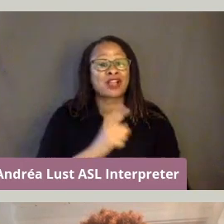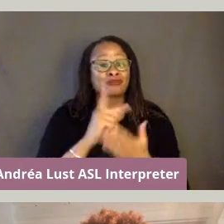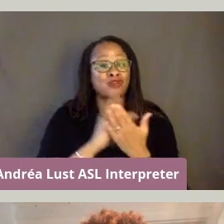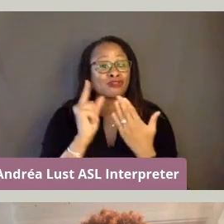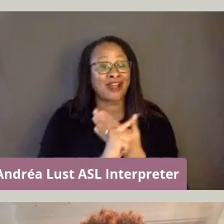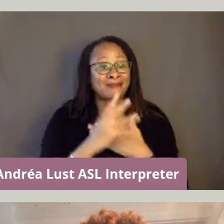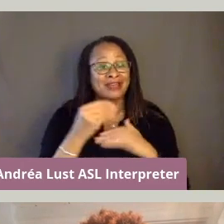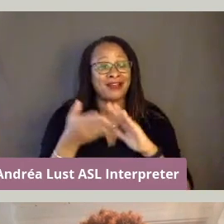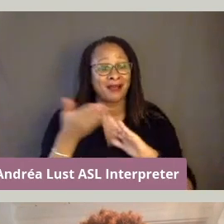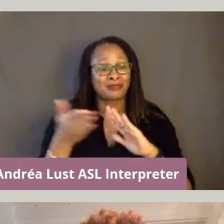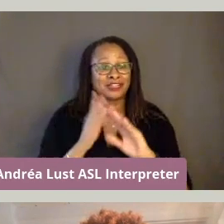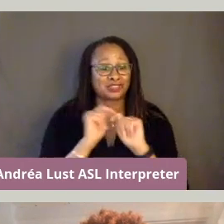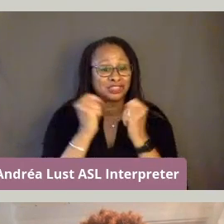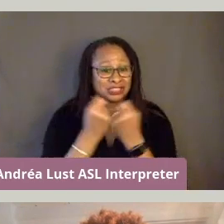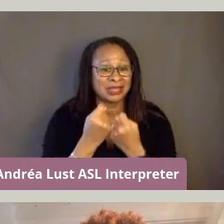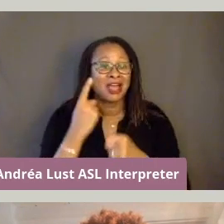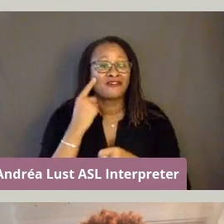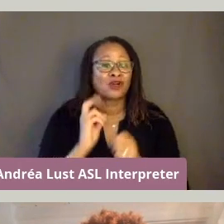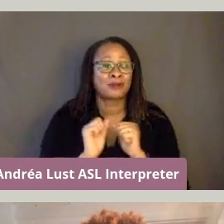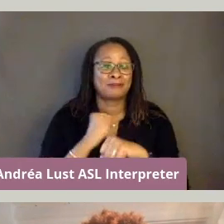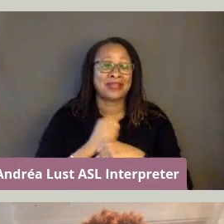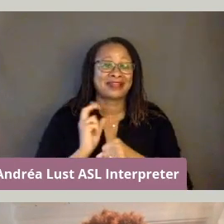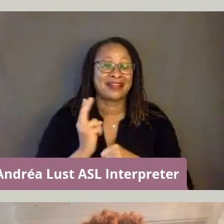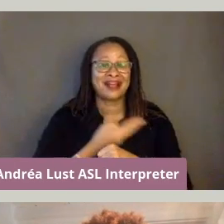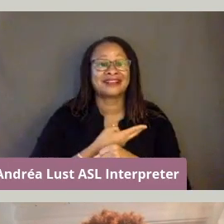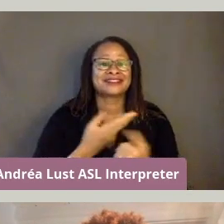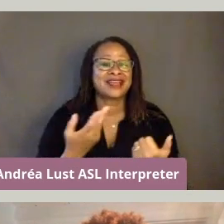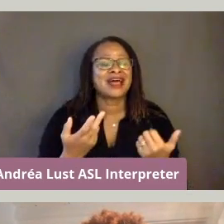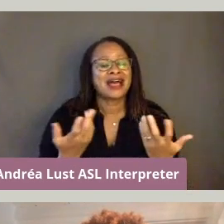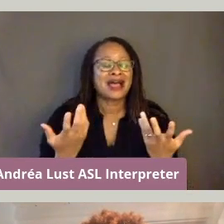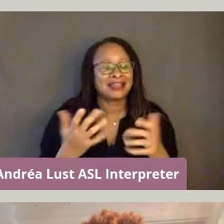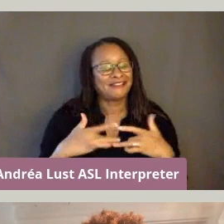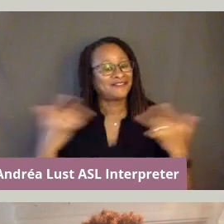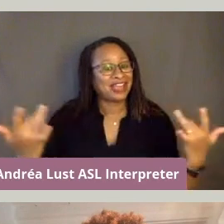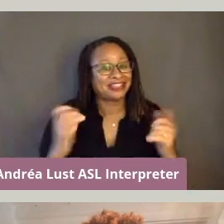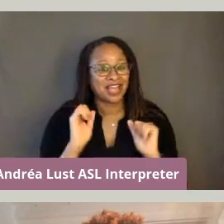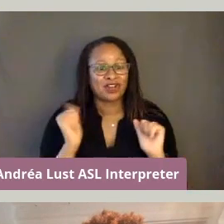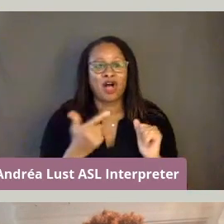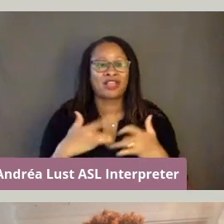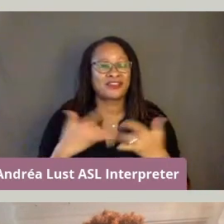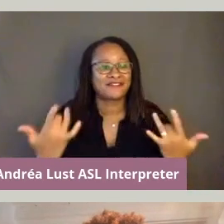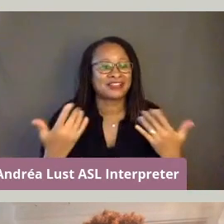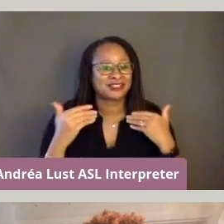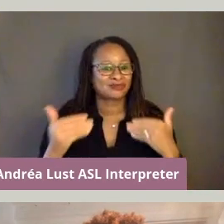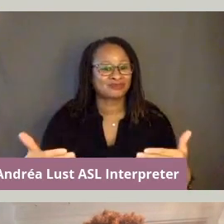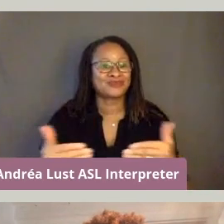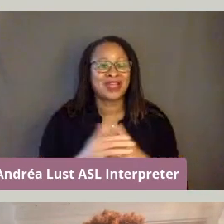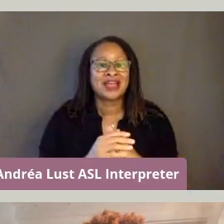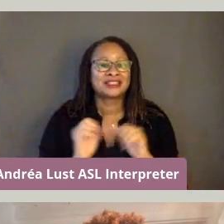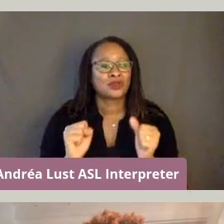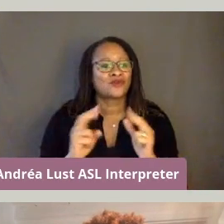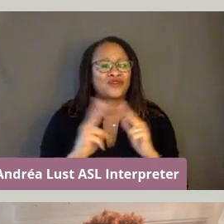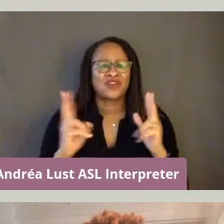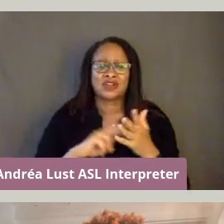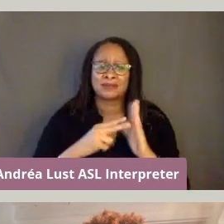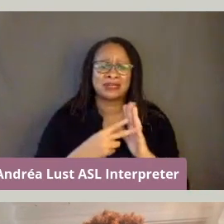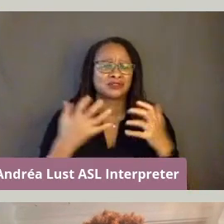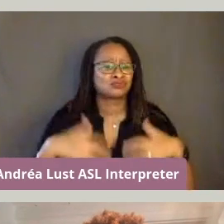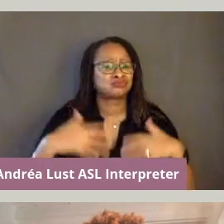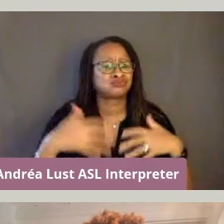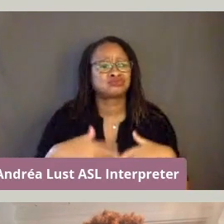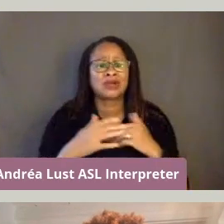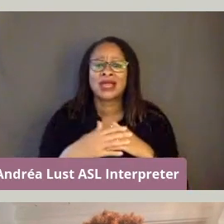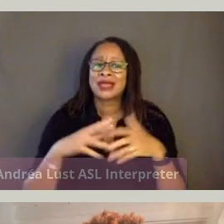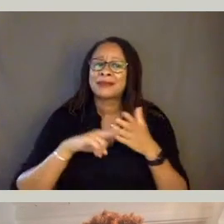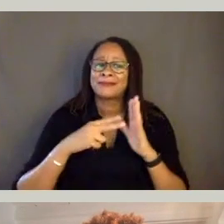and operations team for making this event and all the events this week so meaningful. It really has meant a lot